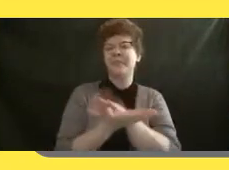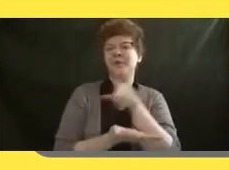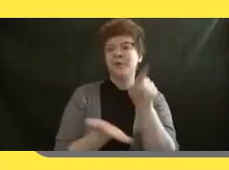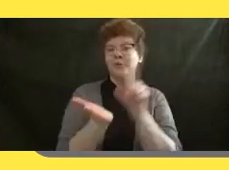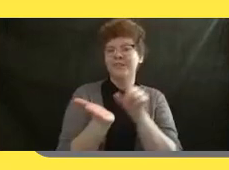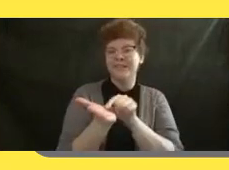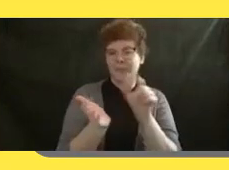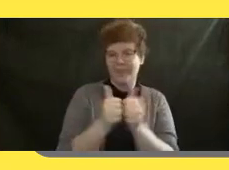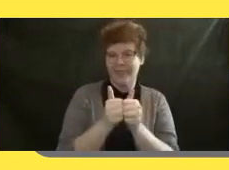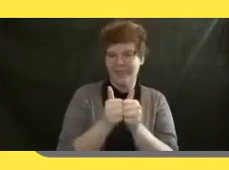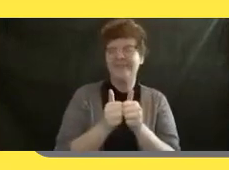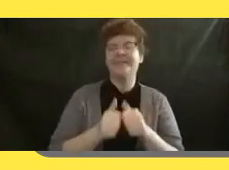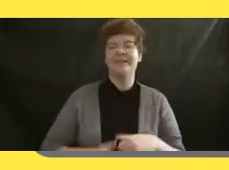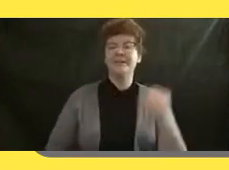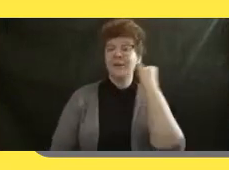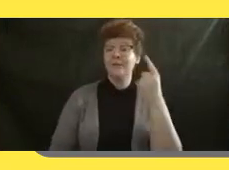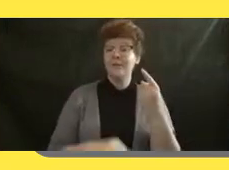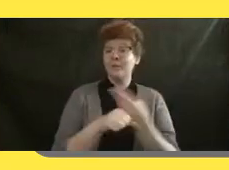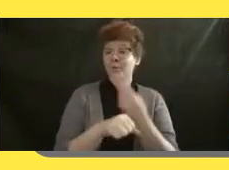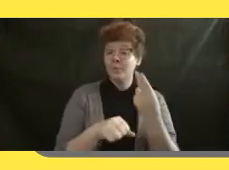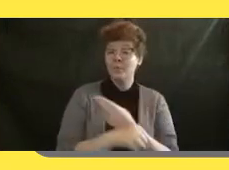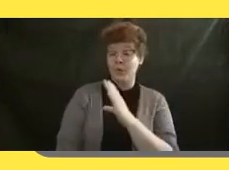So if you use a coated paper,